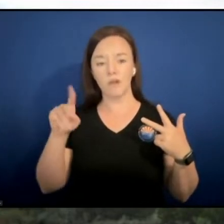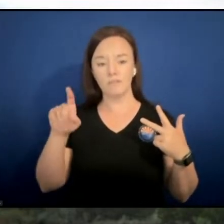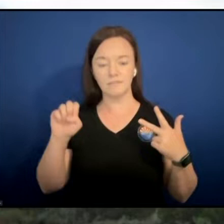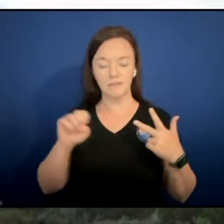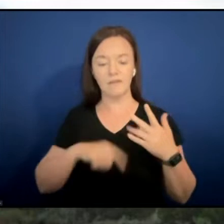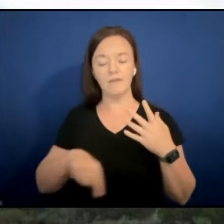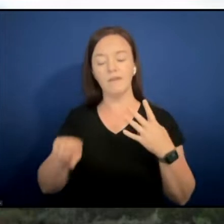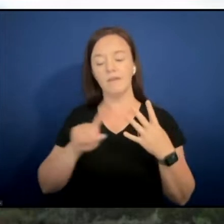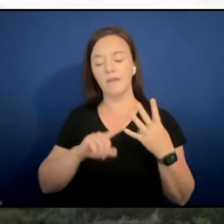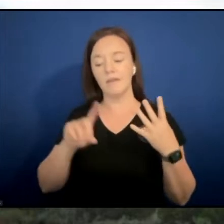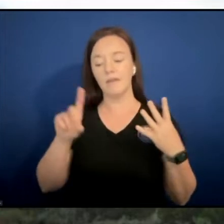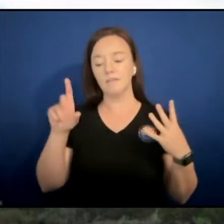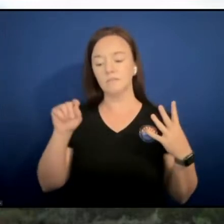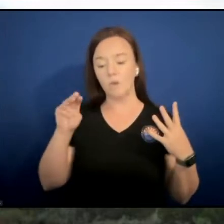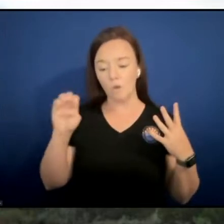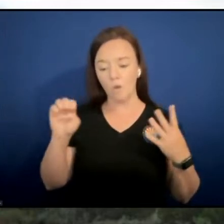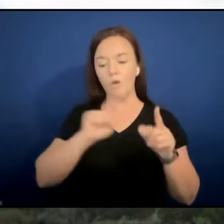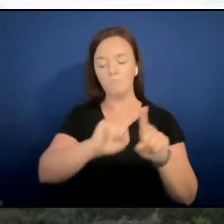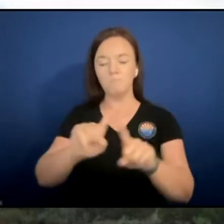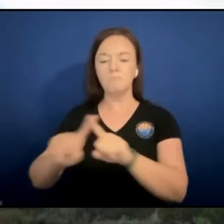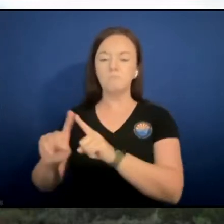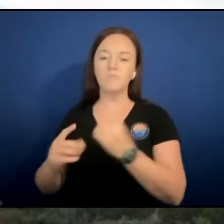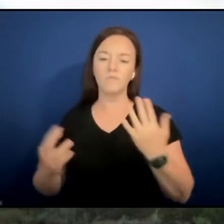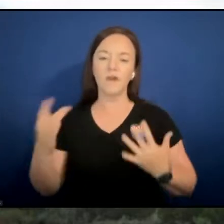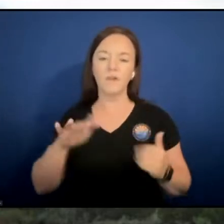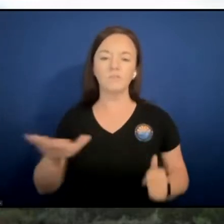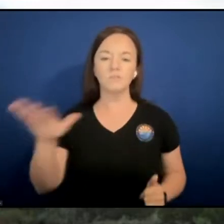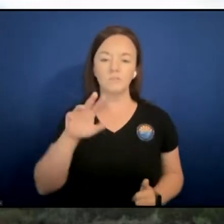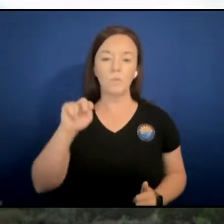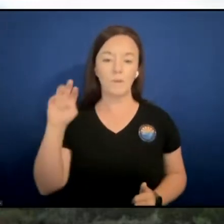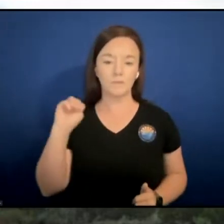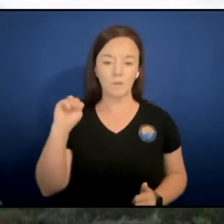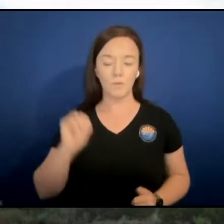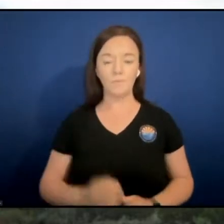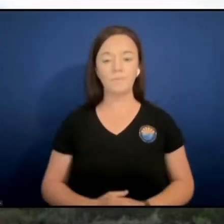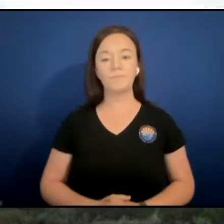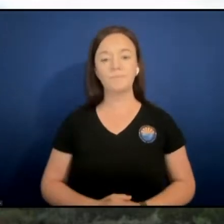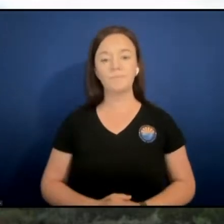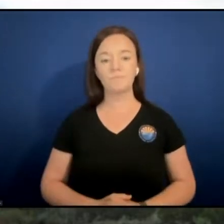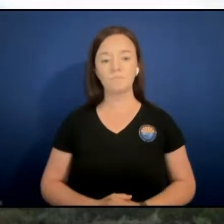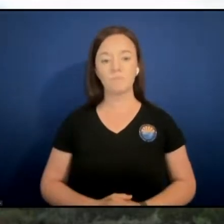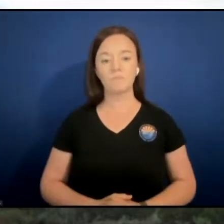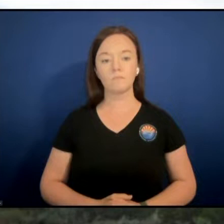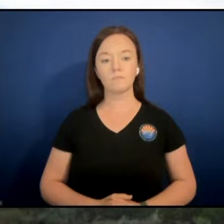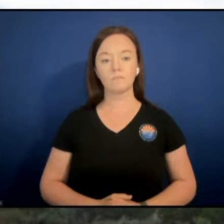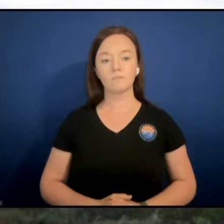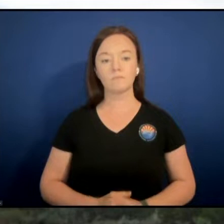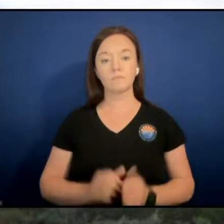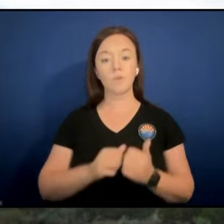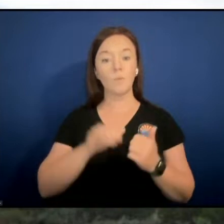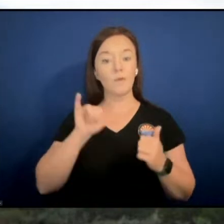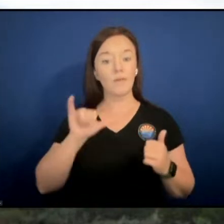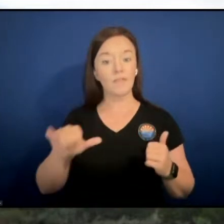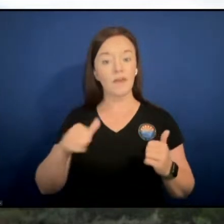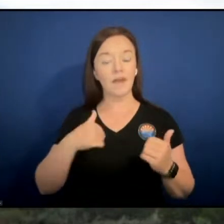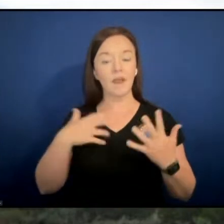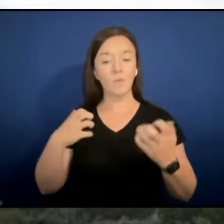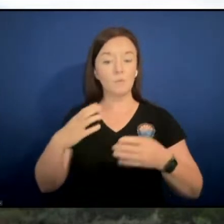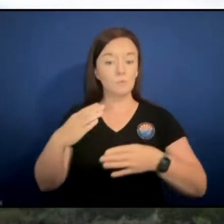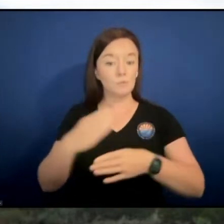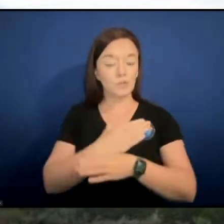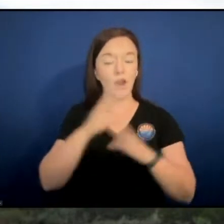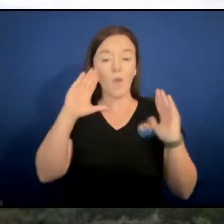fires here in New Mexico. And with that, I want to share, and I hope to share